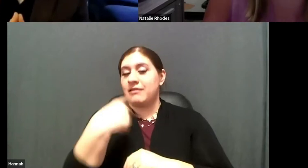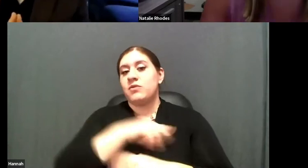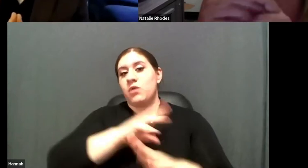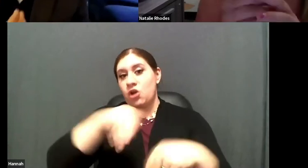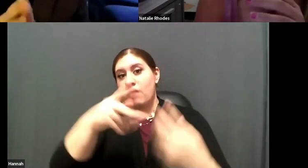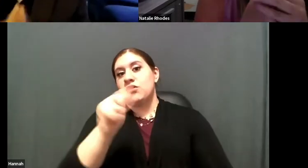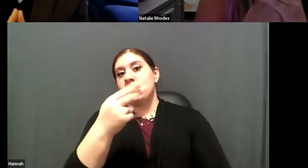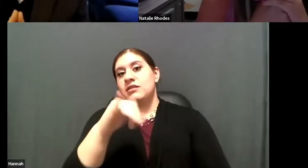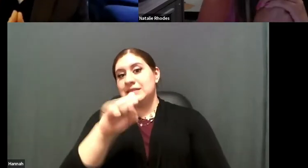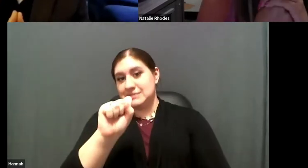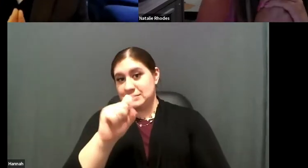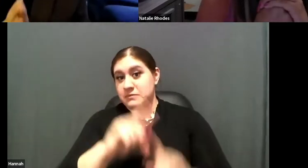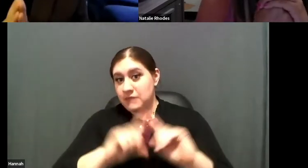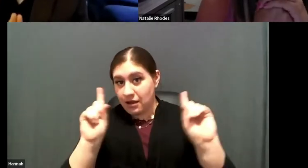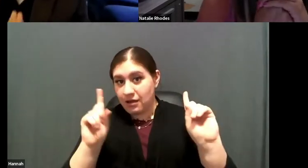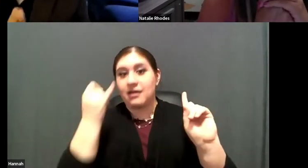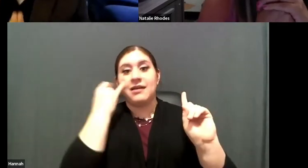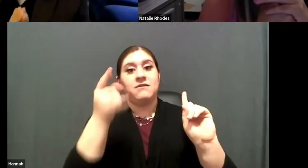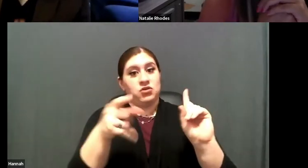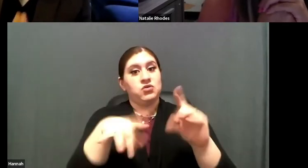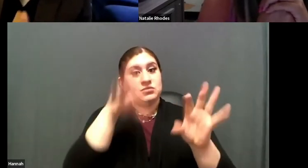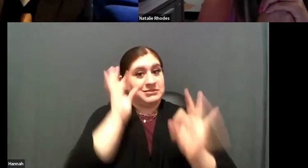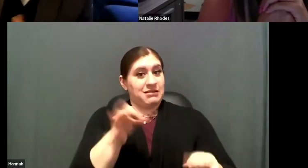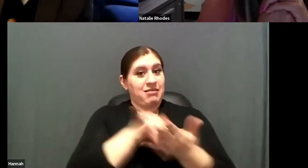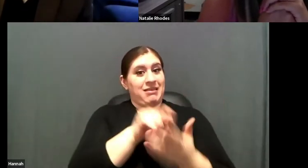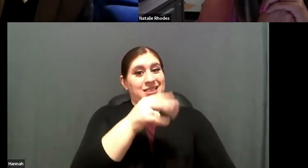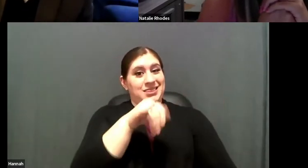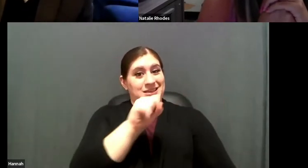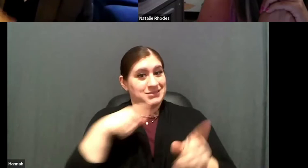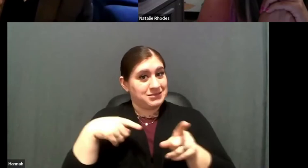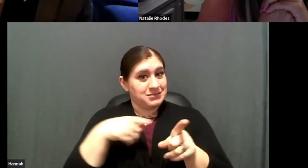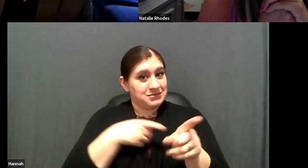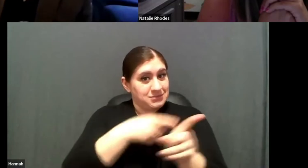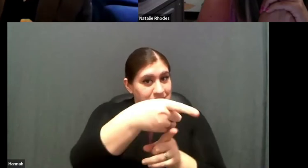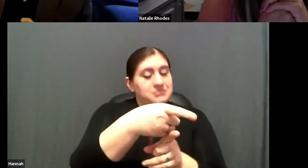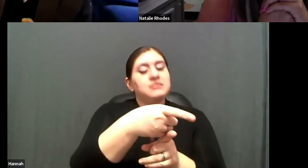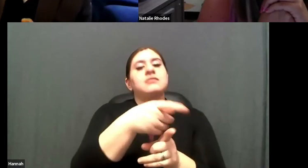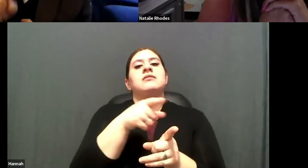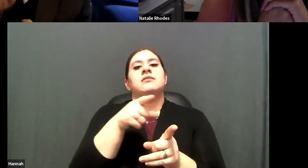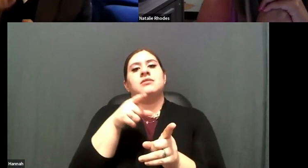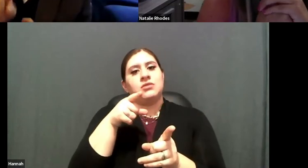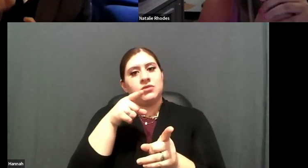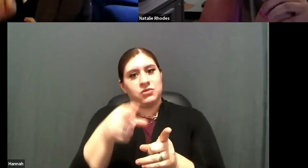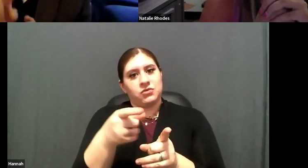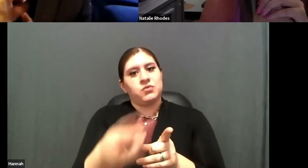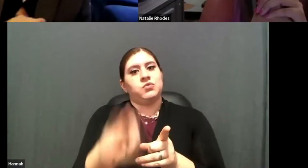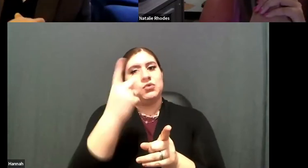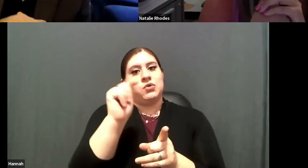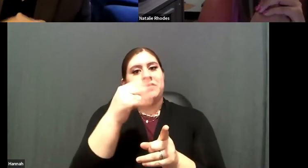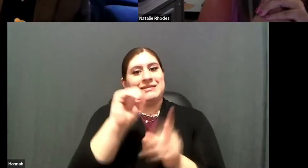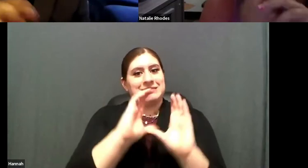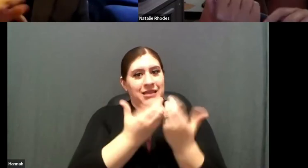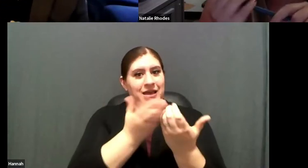thesis. Now, if you do choose to take the thesis route, then your two thesis courses